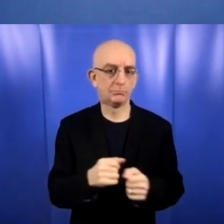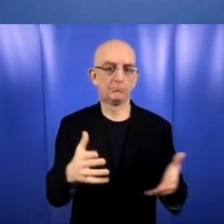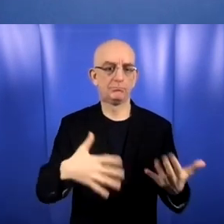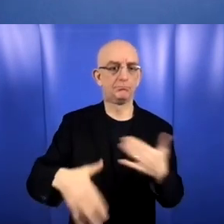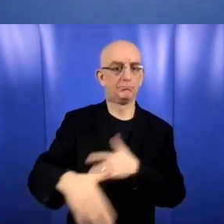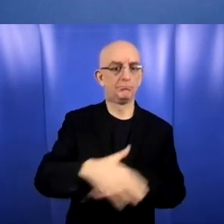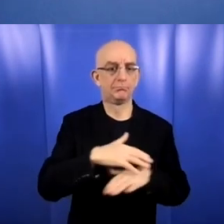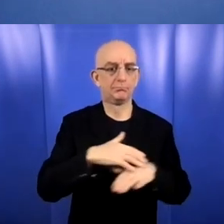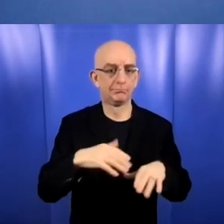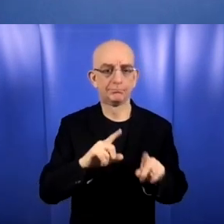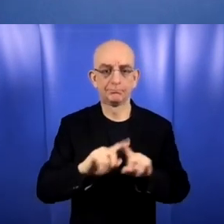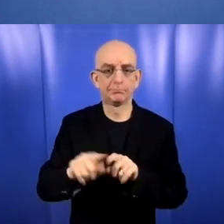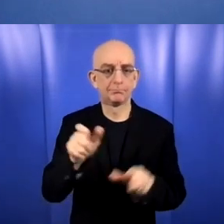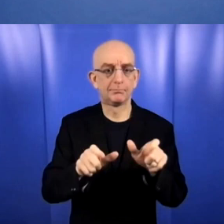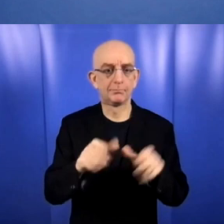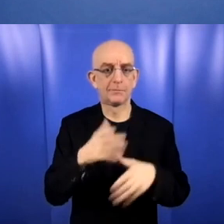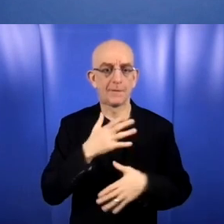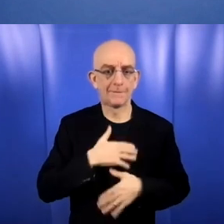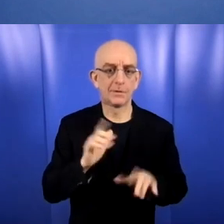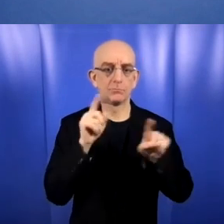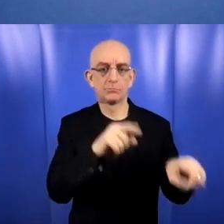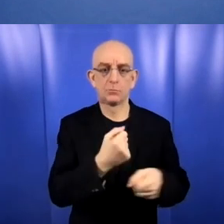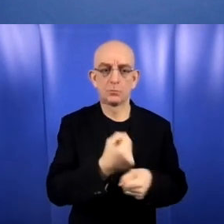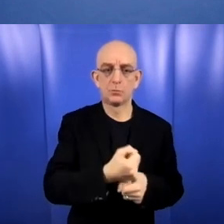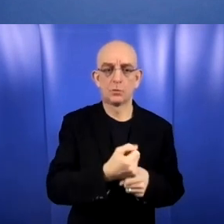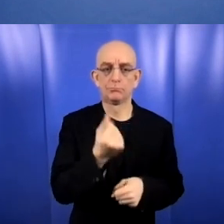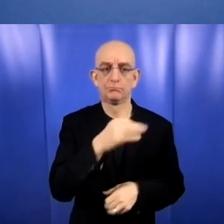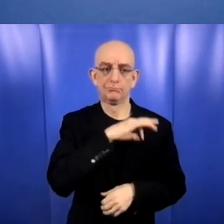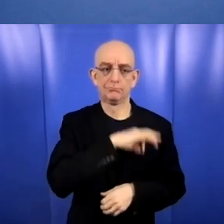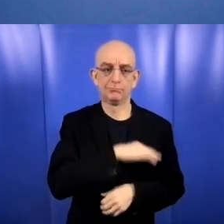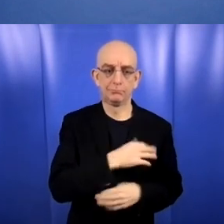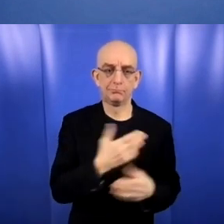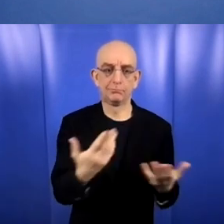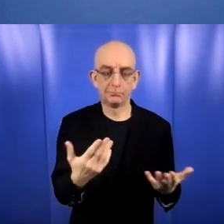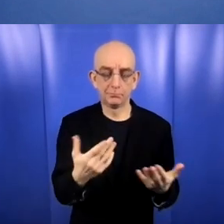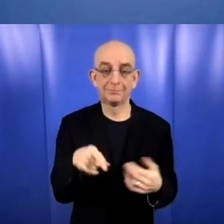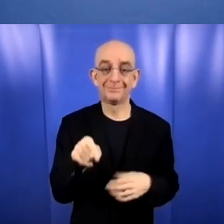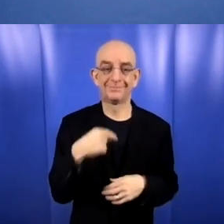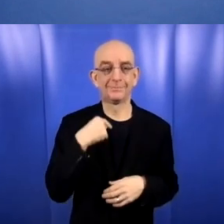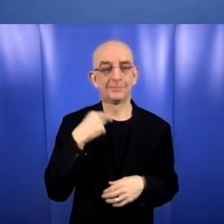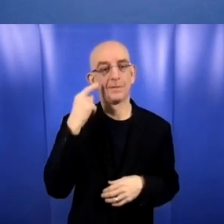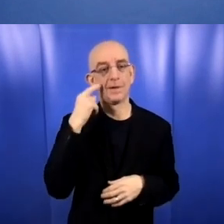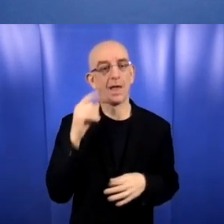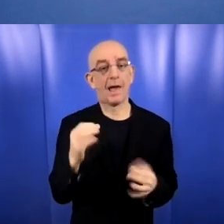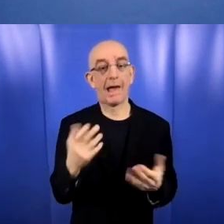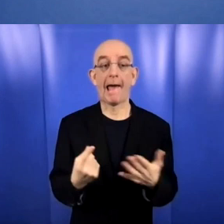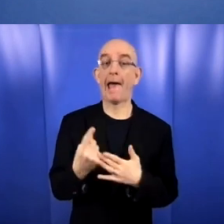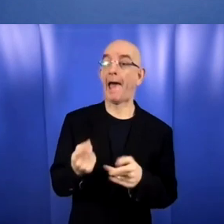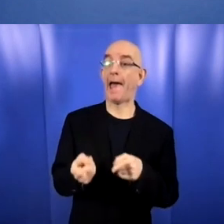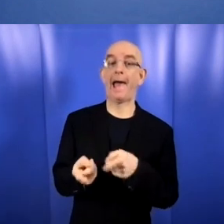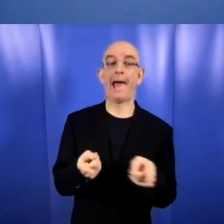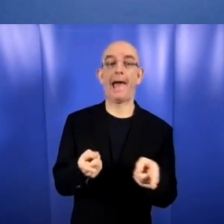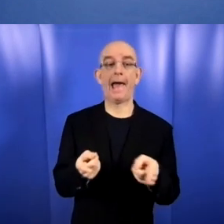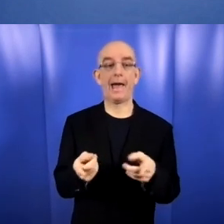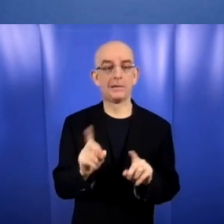the number of good practices, because that tracks actually fairly well with the data that we had from 2019,